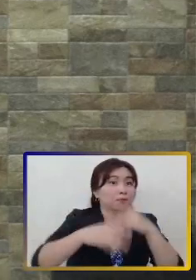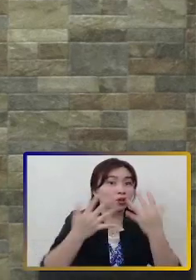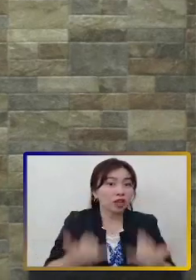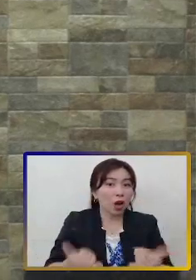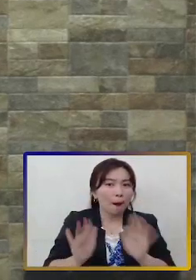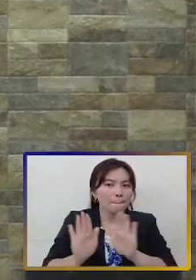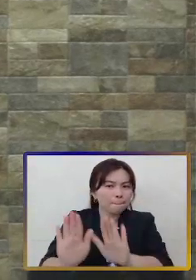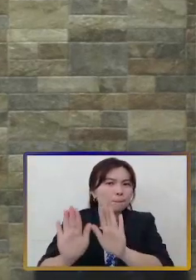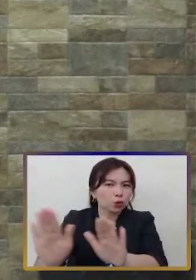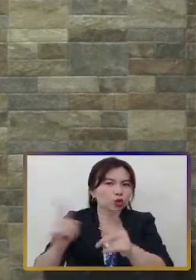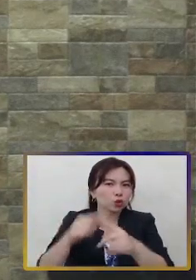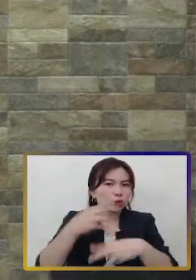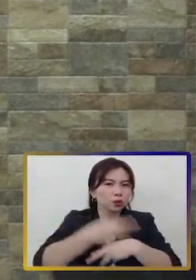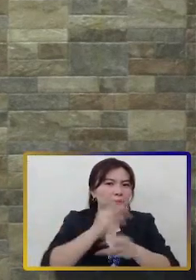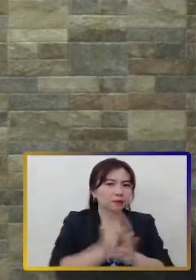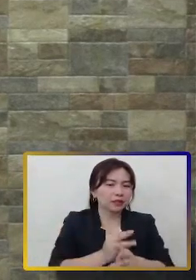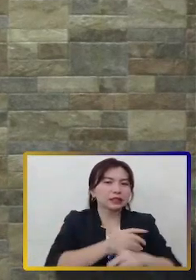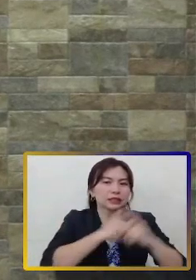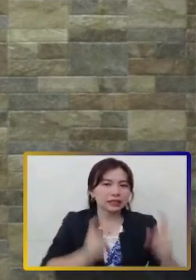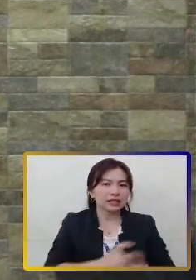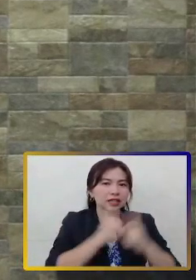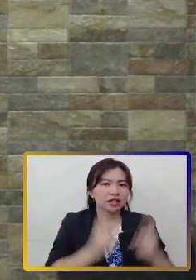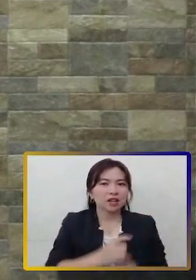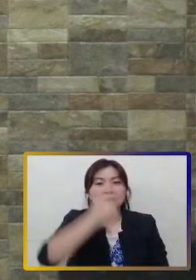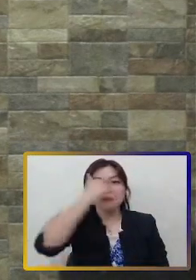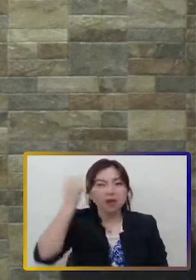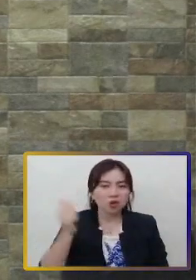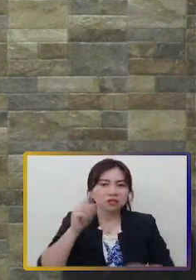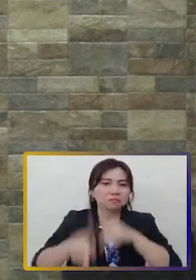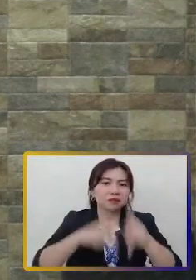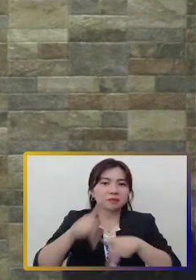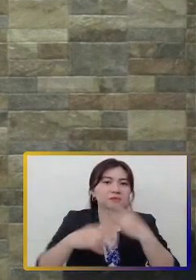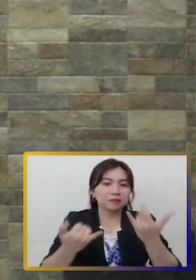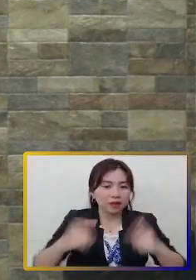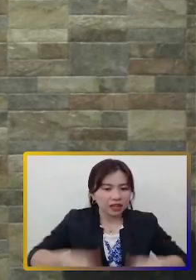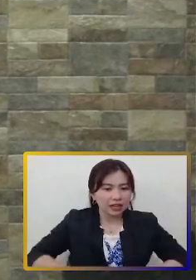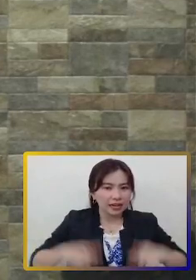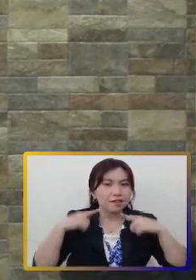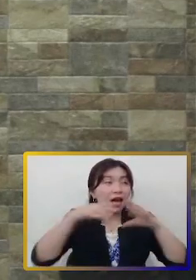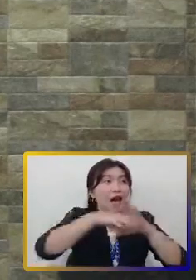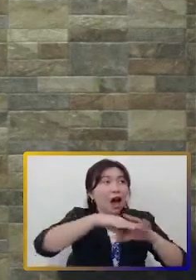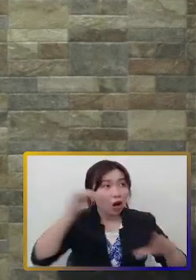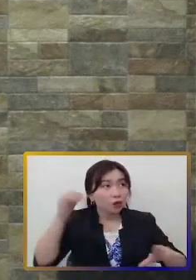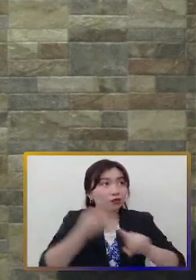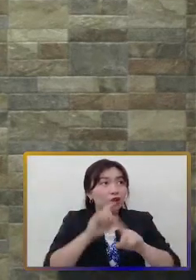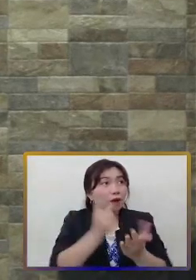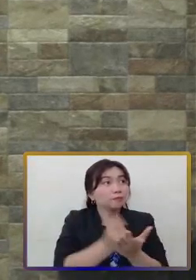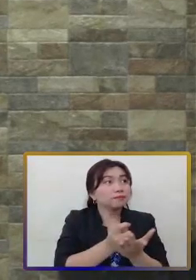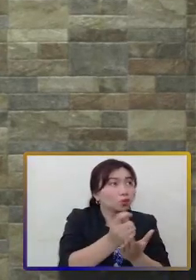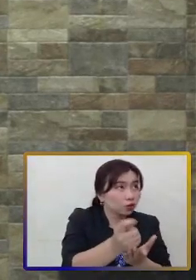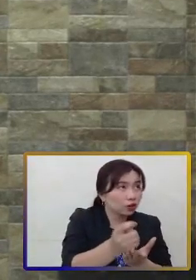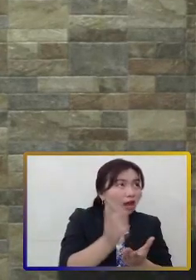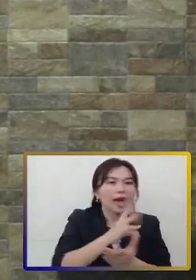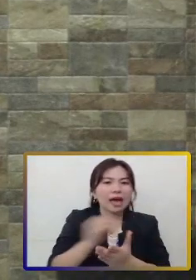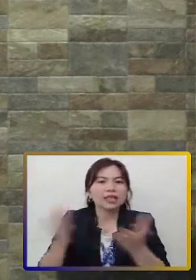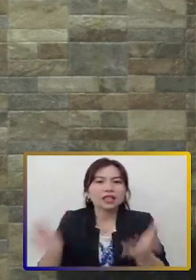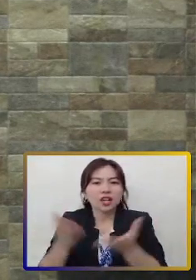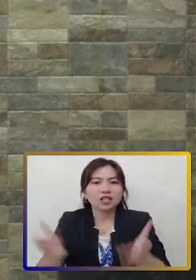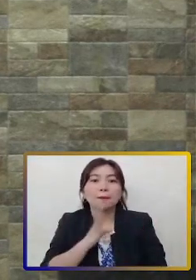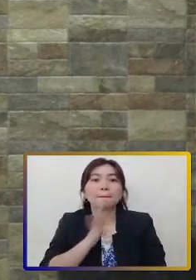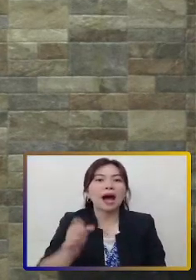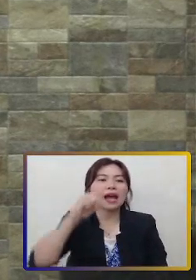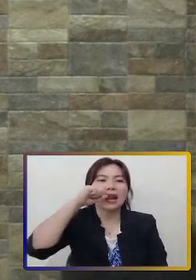to sin It's because of the reason that they live outside the reality at motivated sila by lies of this